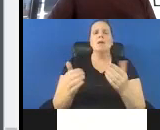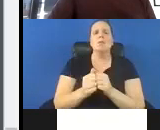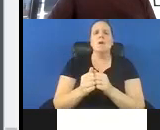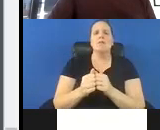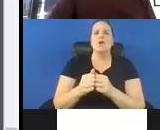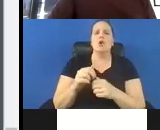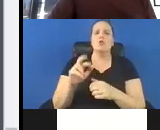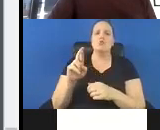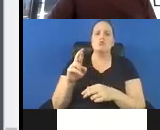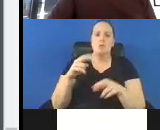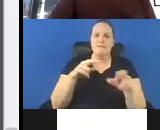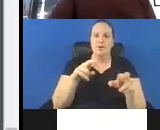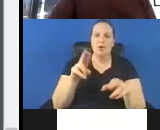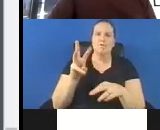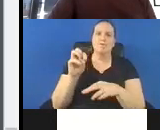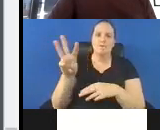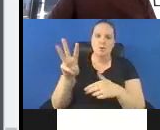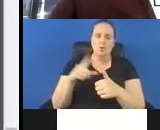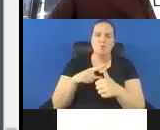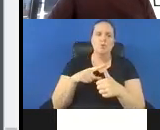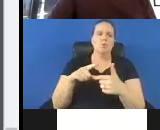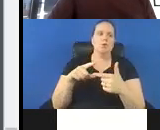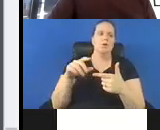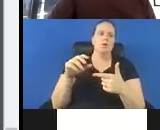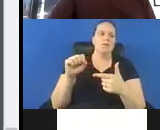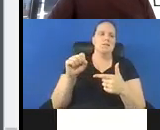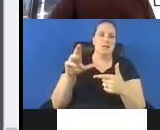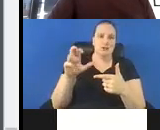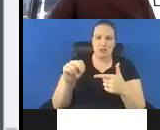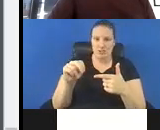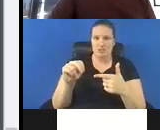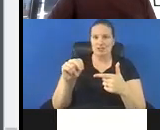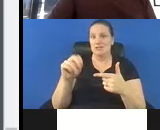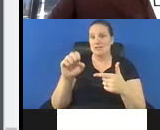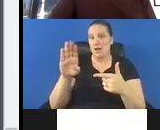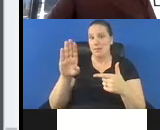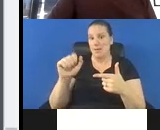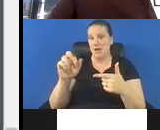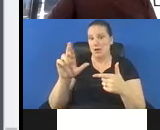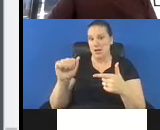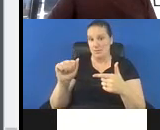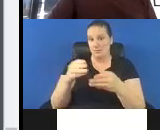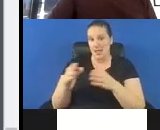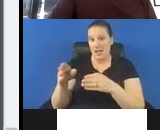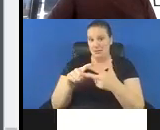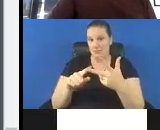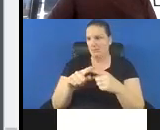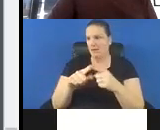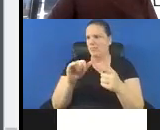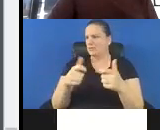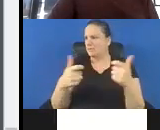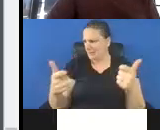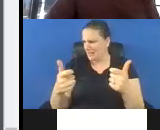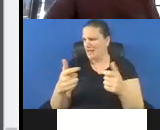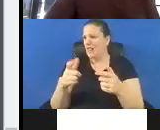Gateway sub-area plan, the Section 30 sub-area plan. It does provide some level of certainty, but those big heavy lift projects,